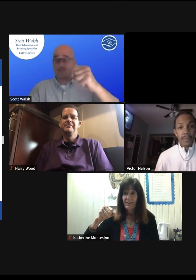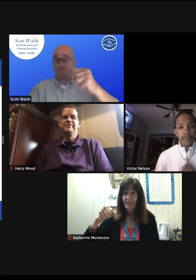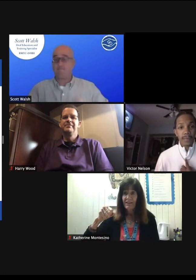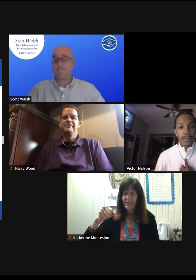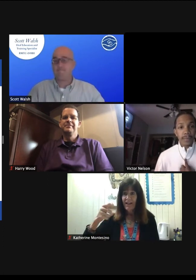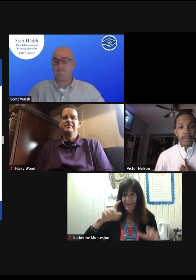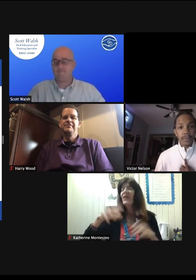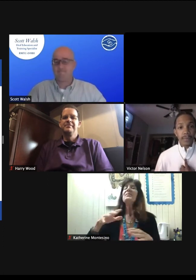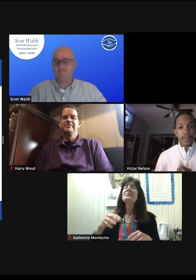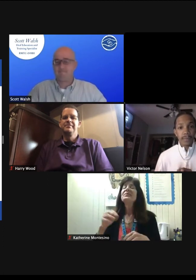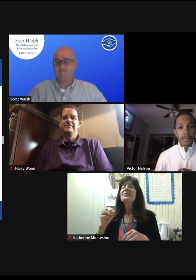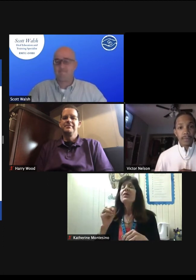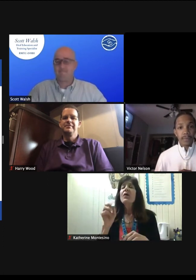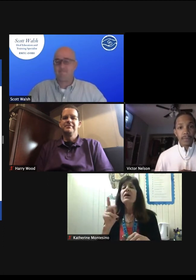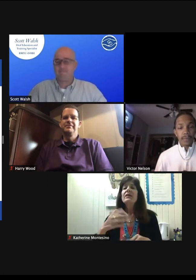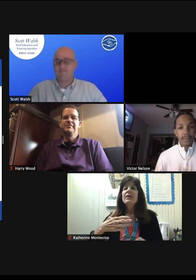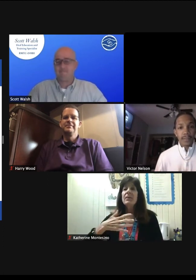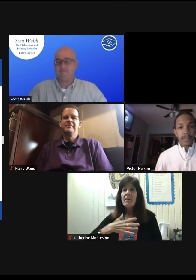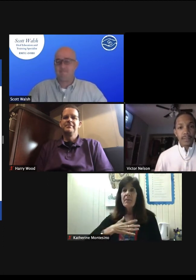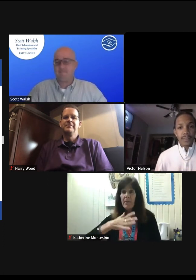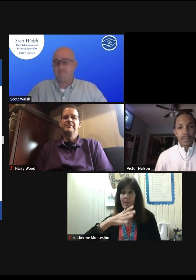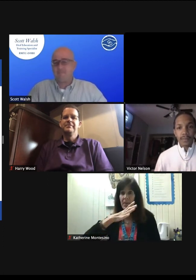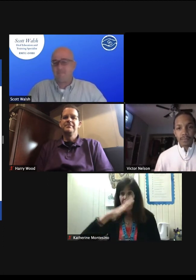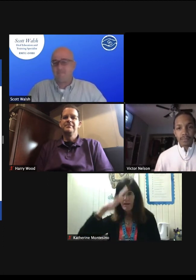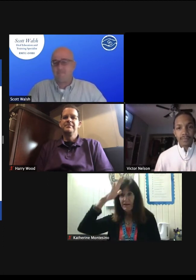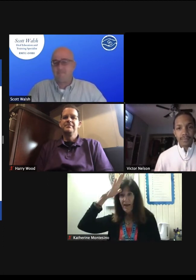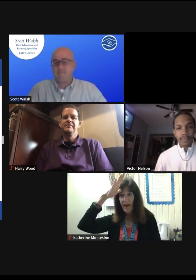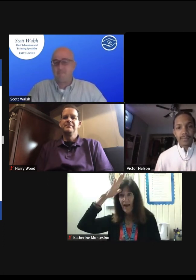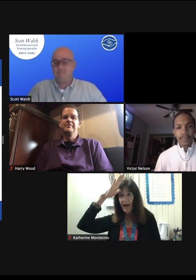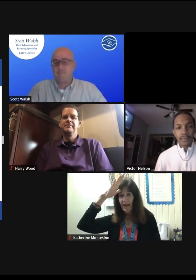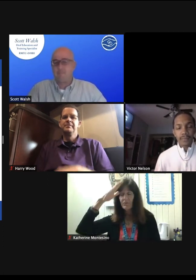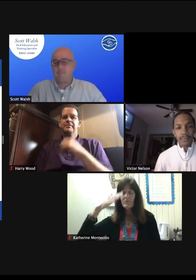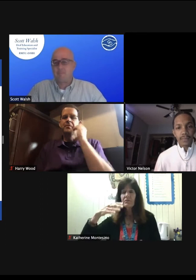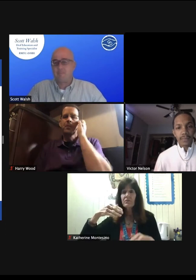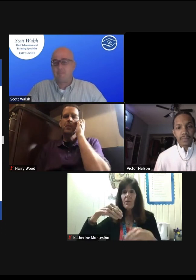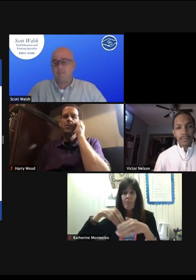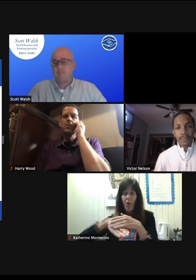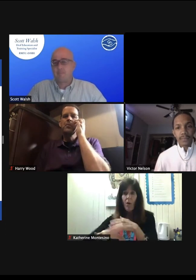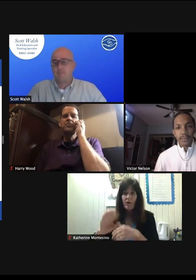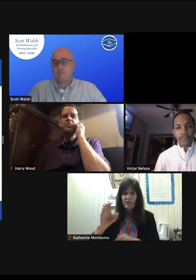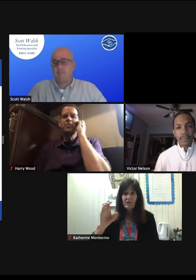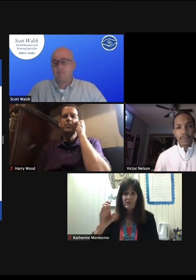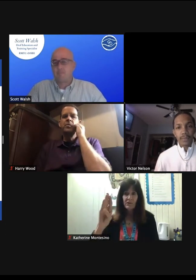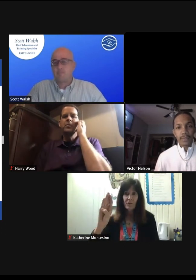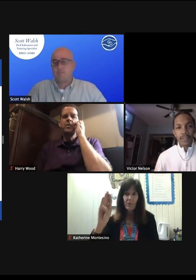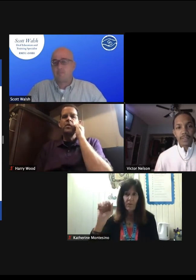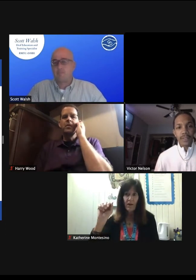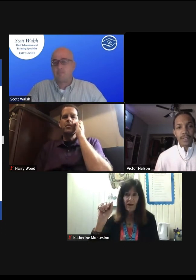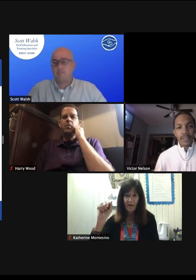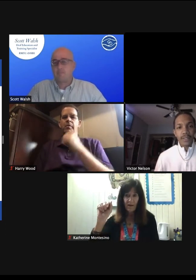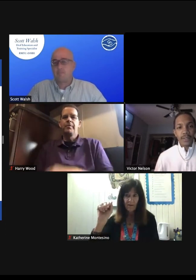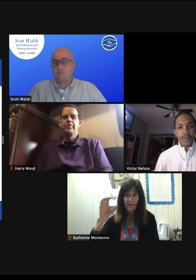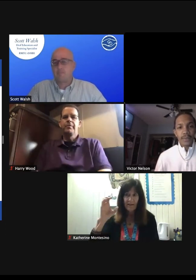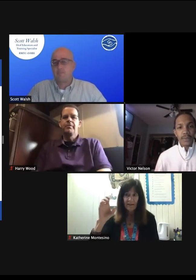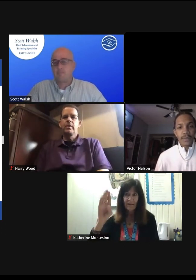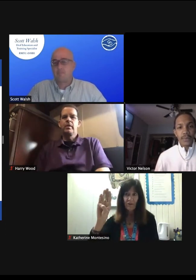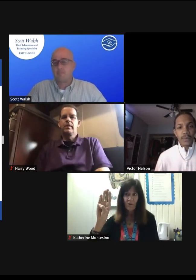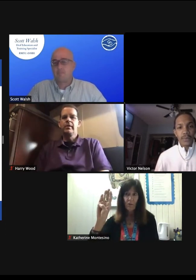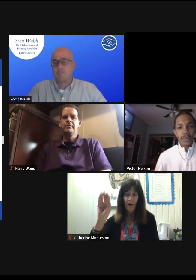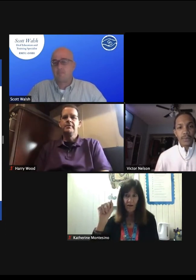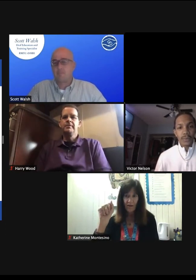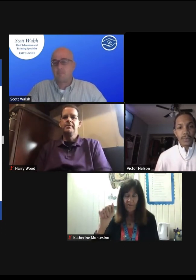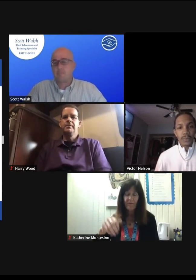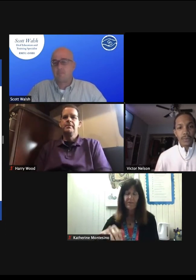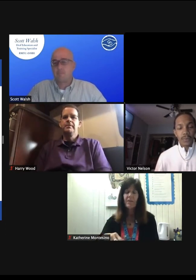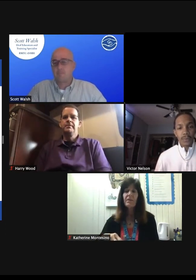you ready for me to go? Okay. Okay. All right. So my parents, uh,